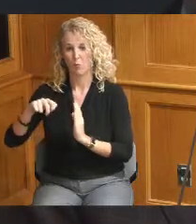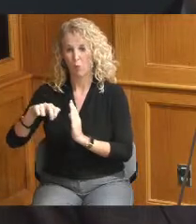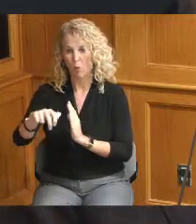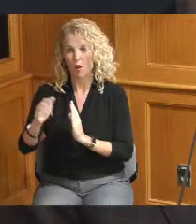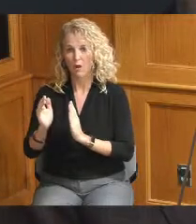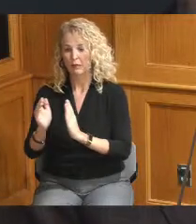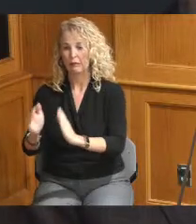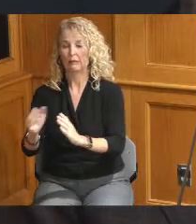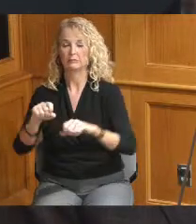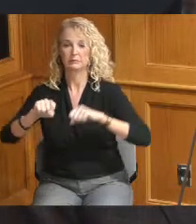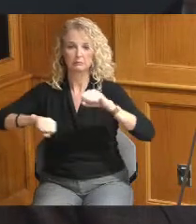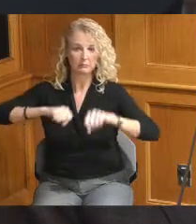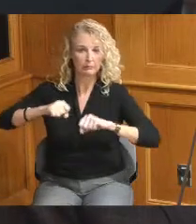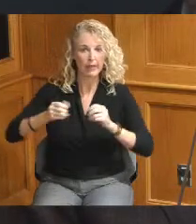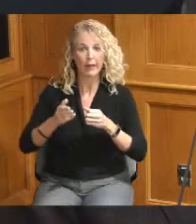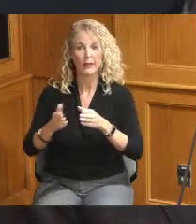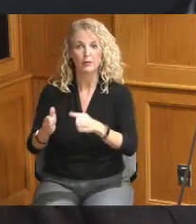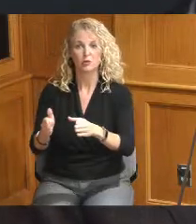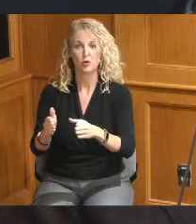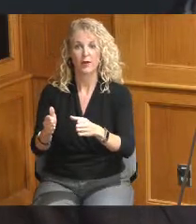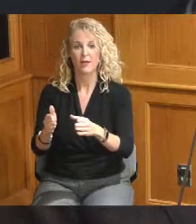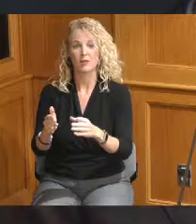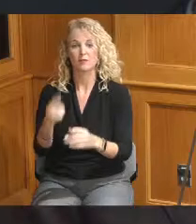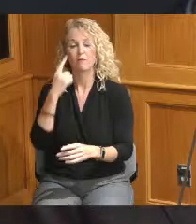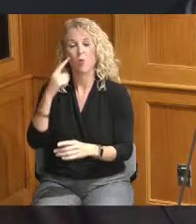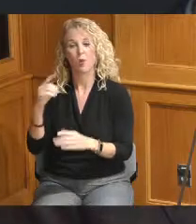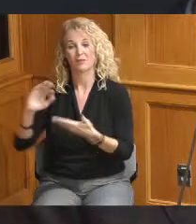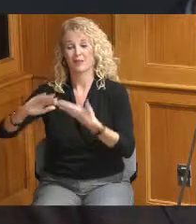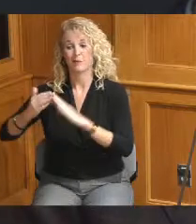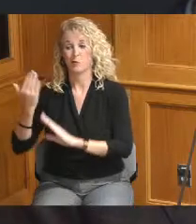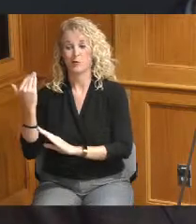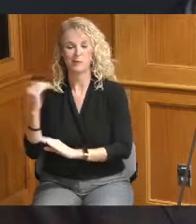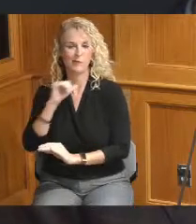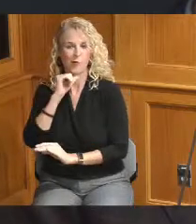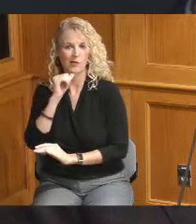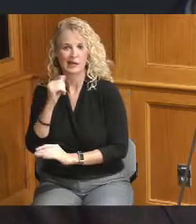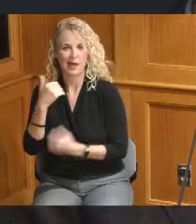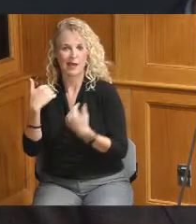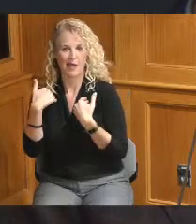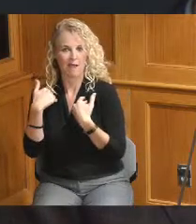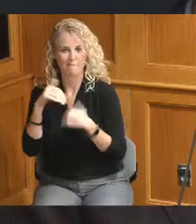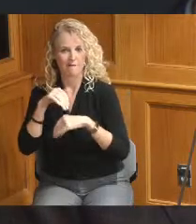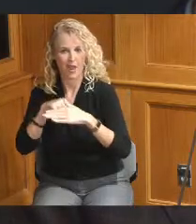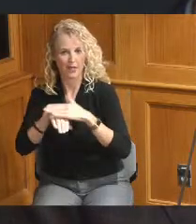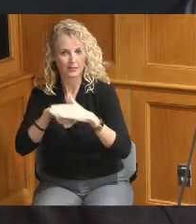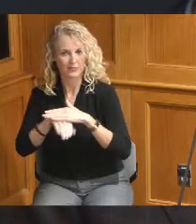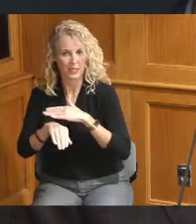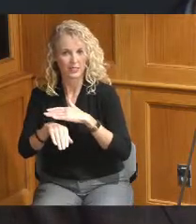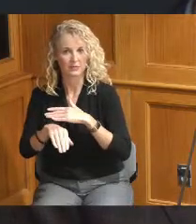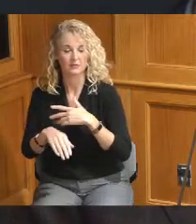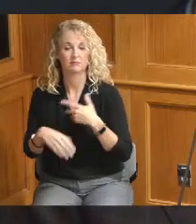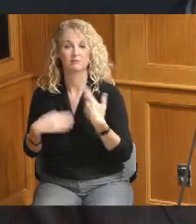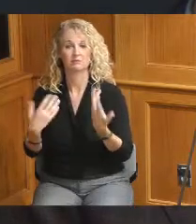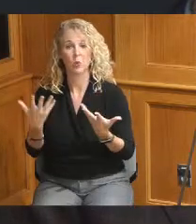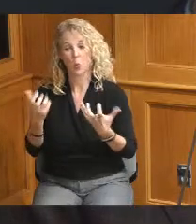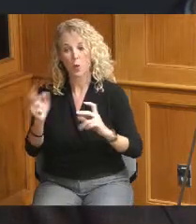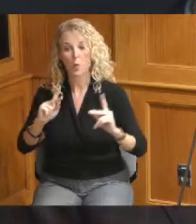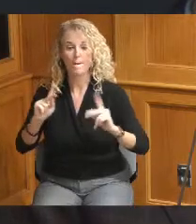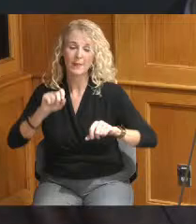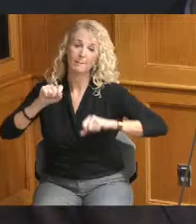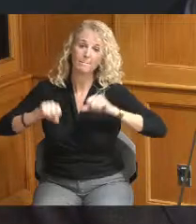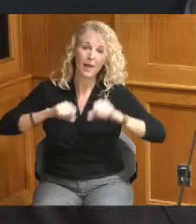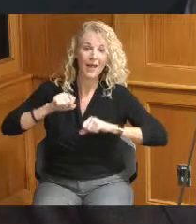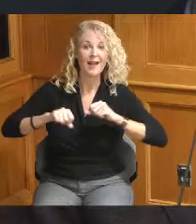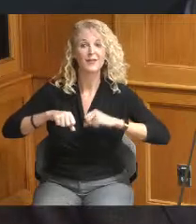much investment from this community in the past related to bike trails or byways for people to, not only